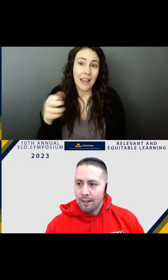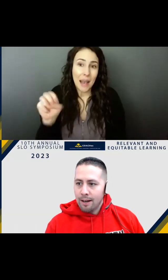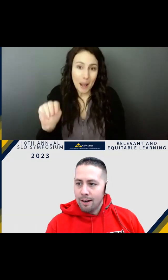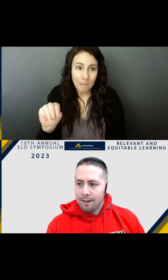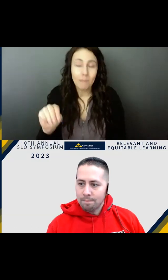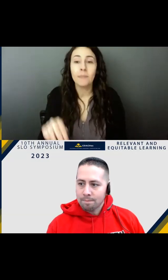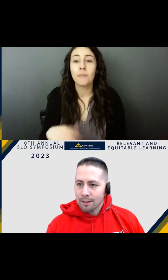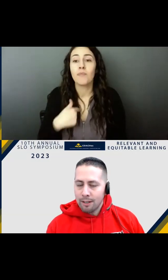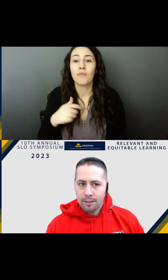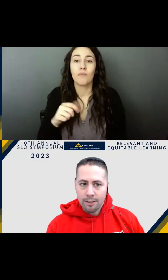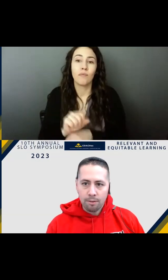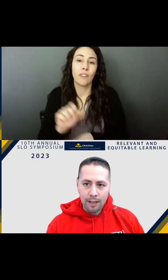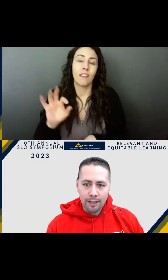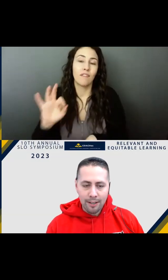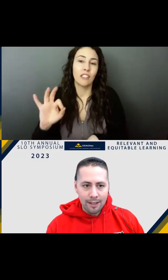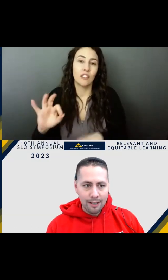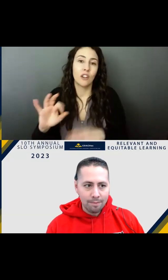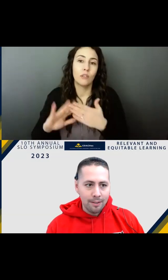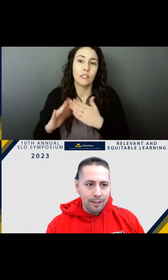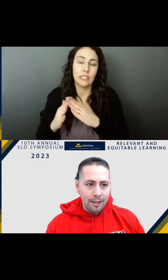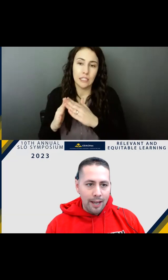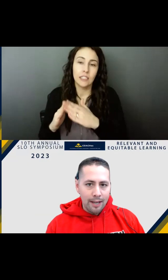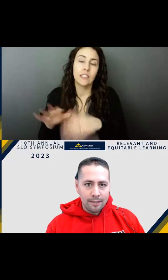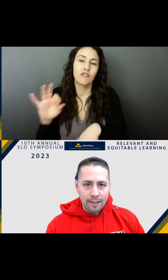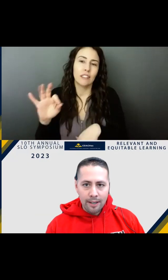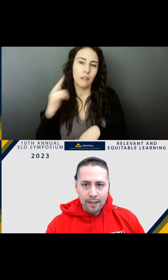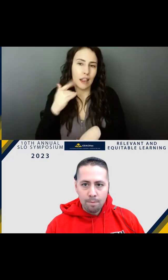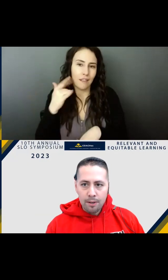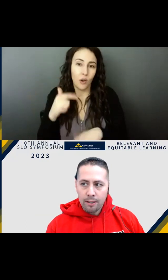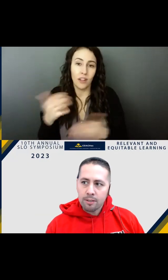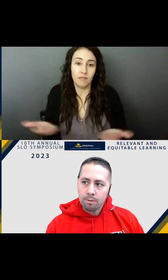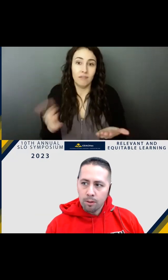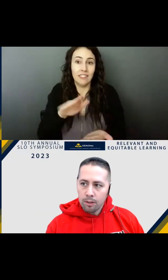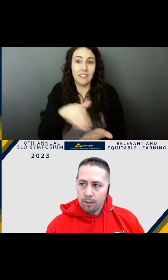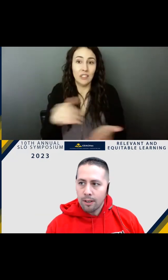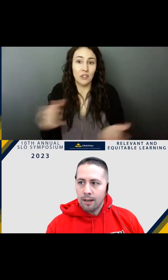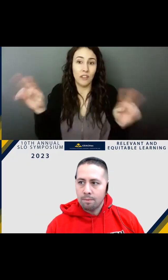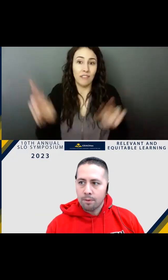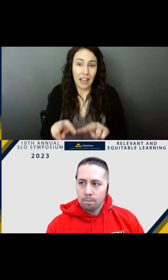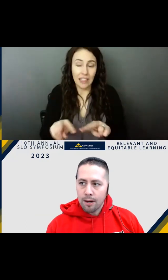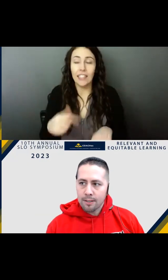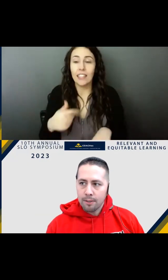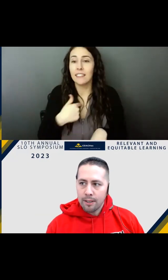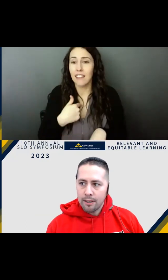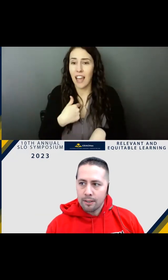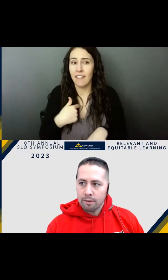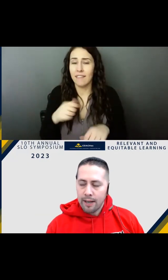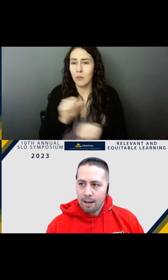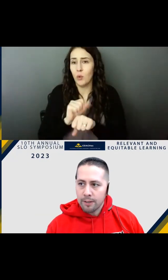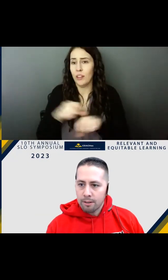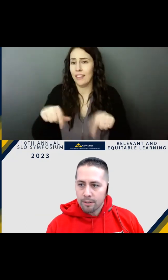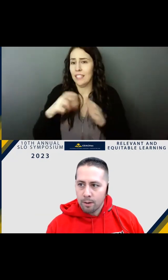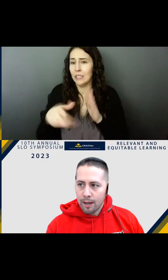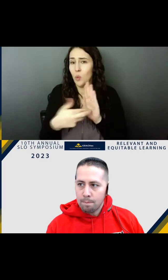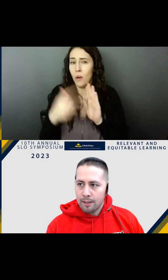California, here in the Central Valley. And I have been in this role for approximately